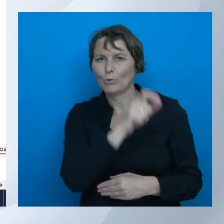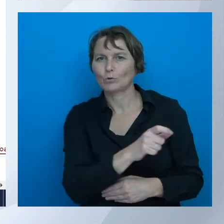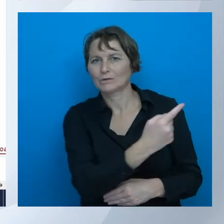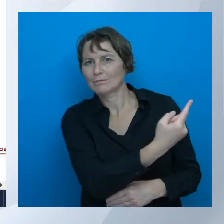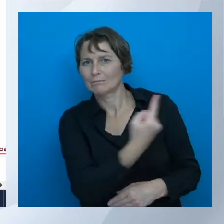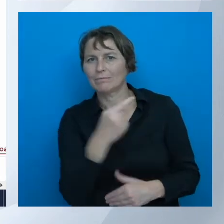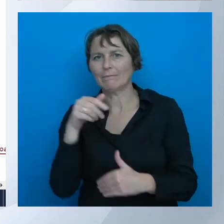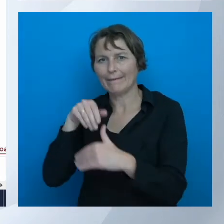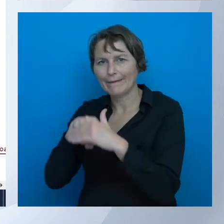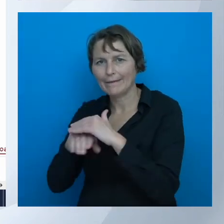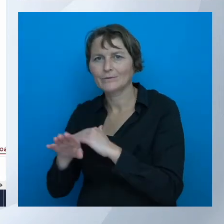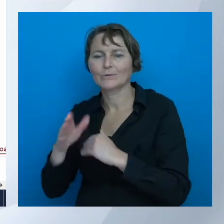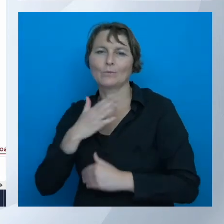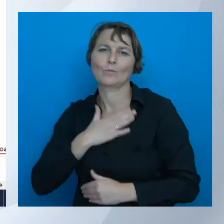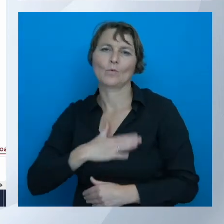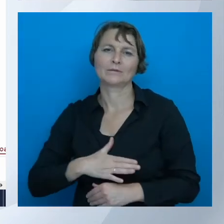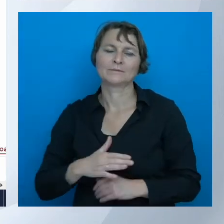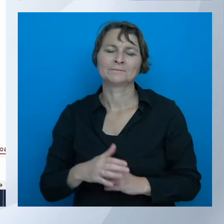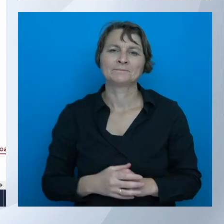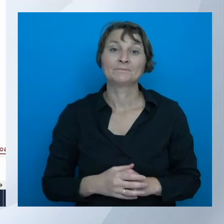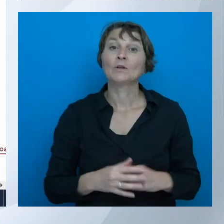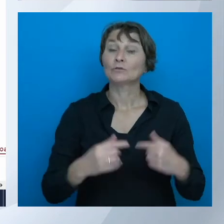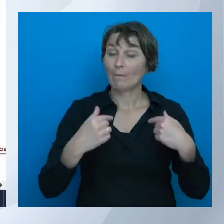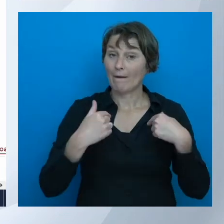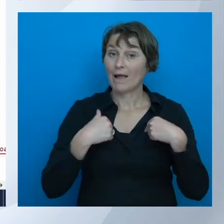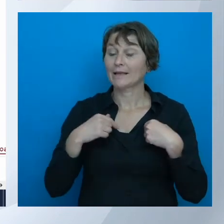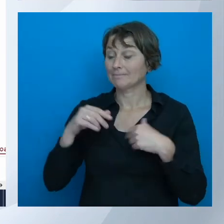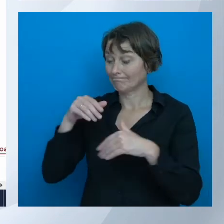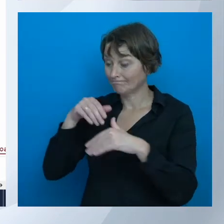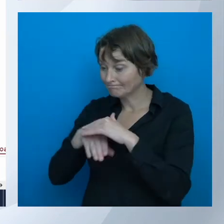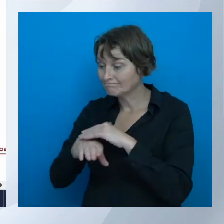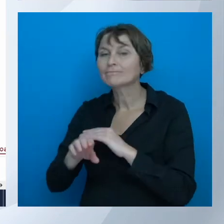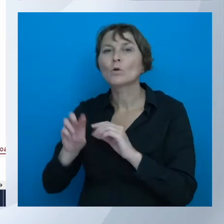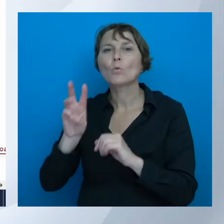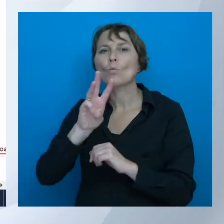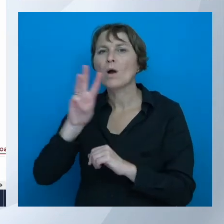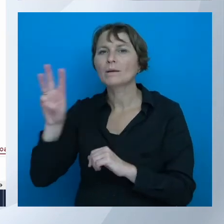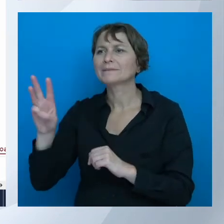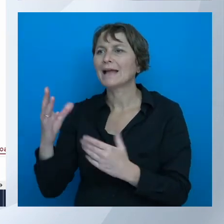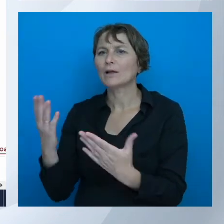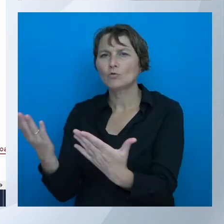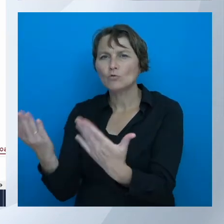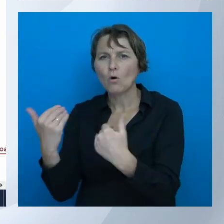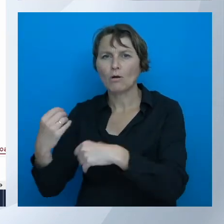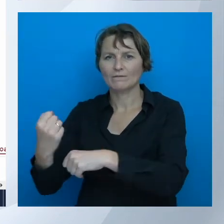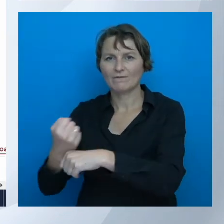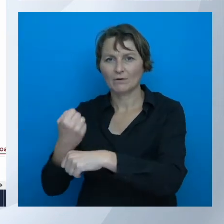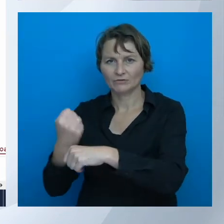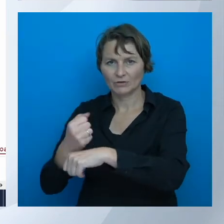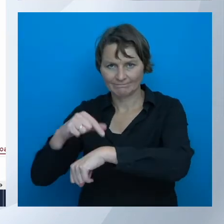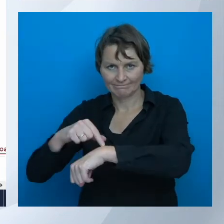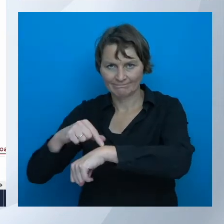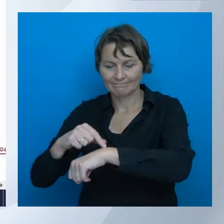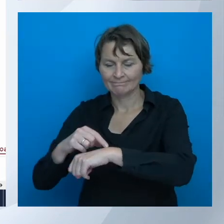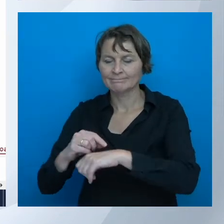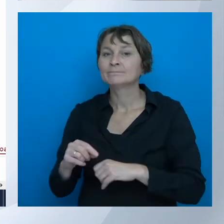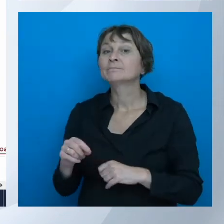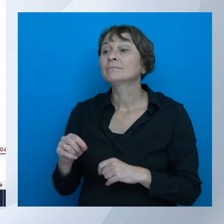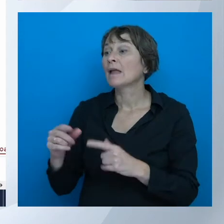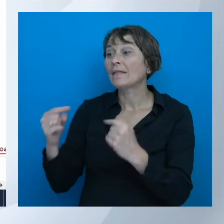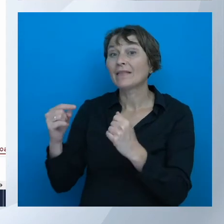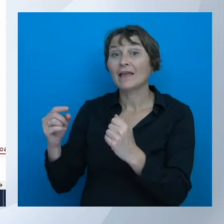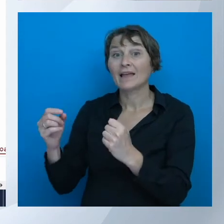that I can go to my website, I can call an Azure function, and that function then can do things against the